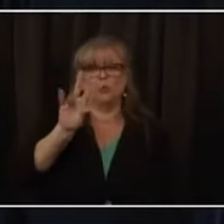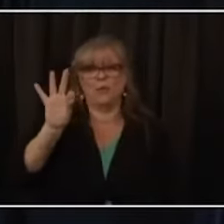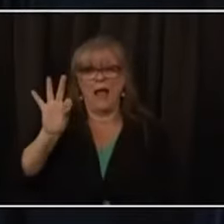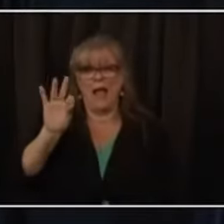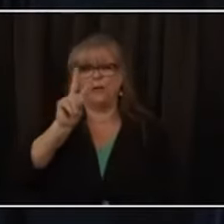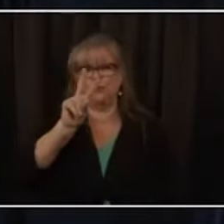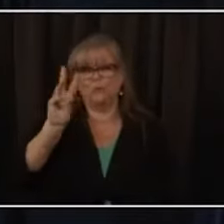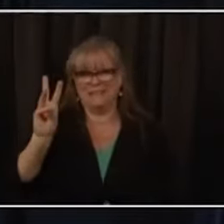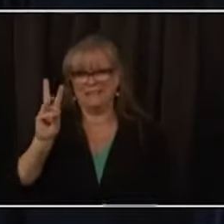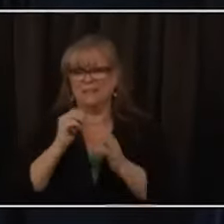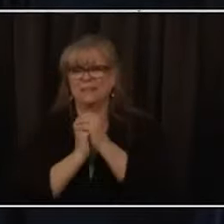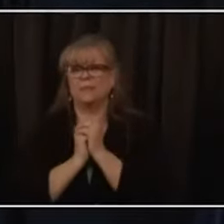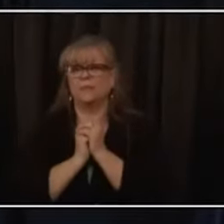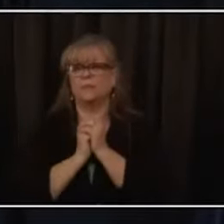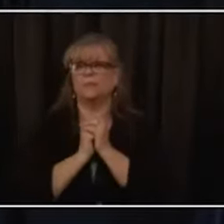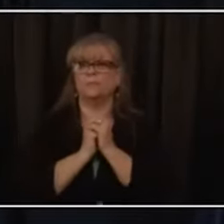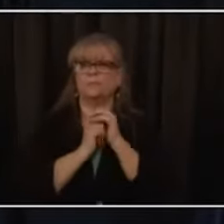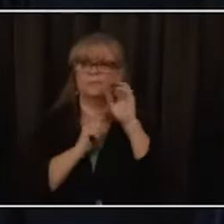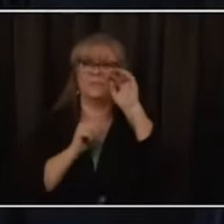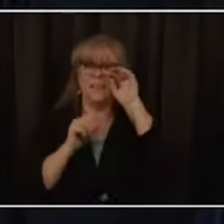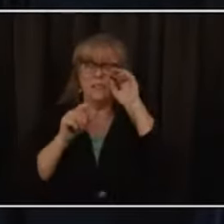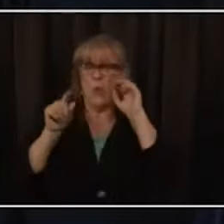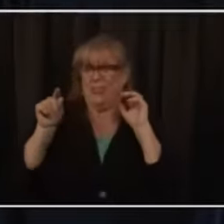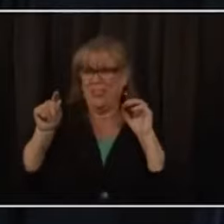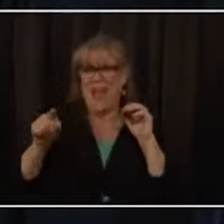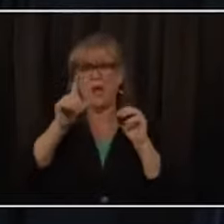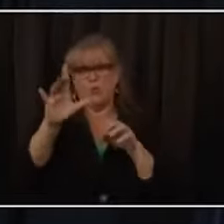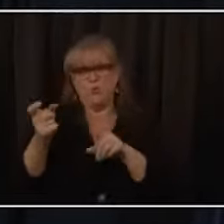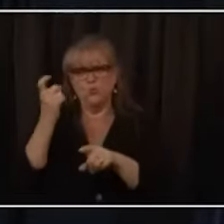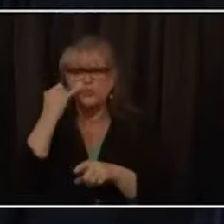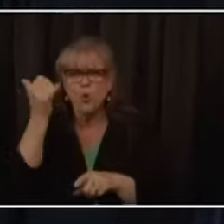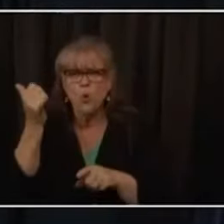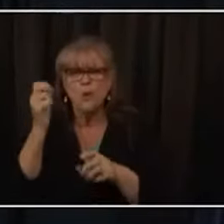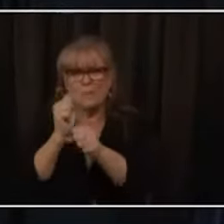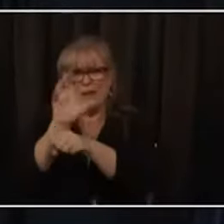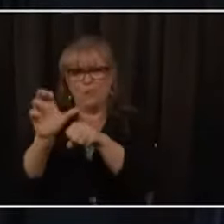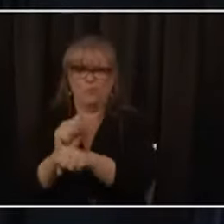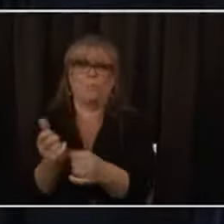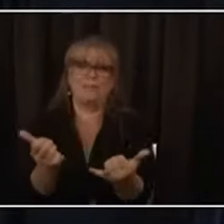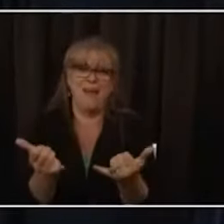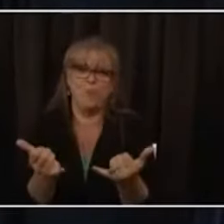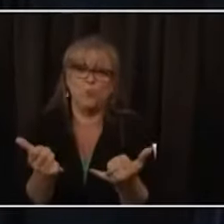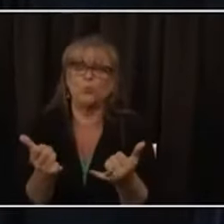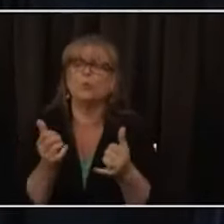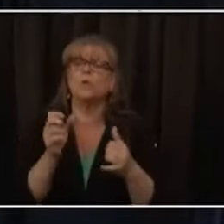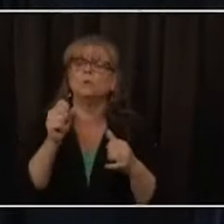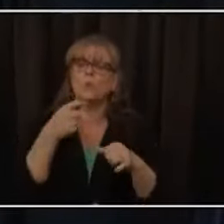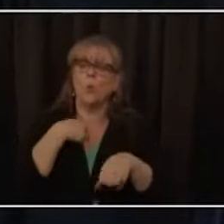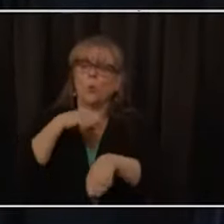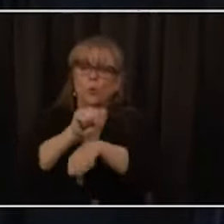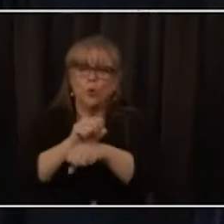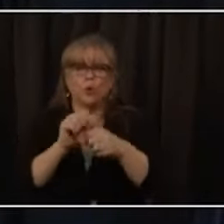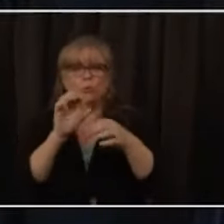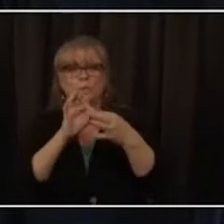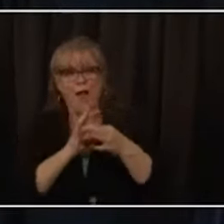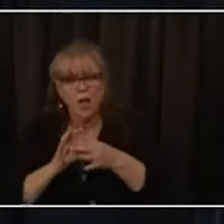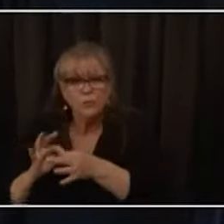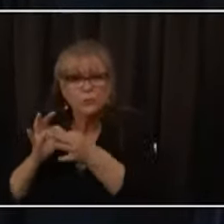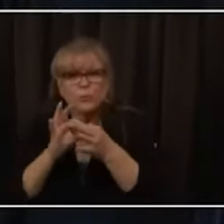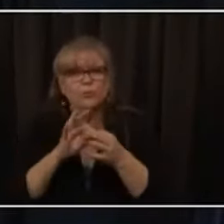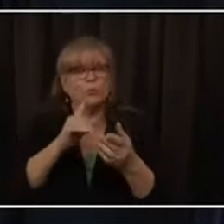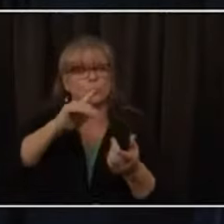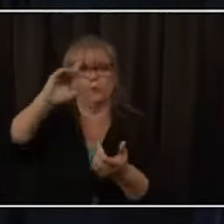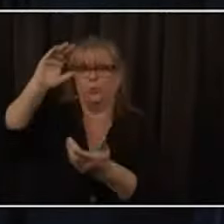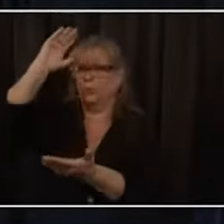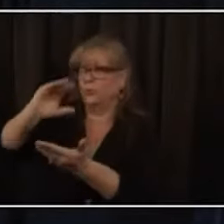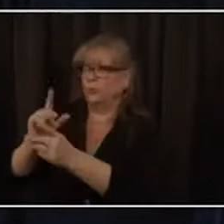877-CO-VAX-CO. Call and set up an appointment now. Let's work together to reduce hospitalizations, to get our number of new cases